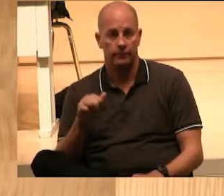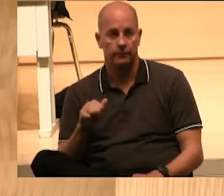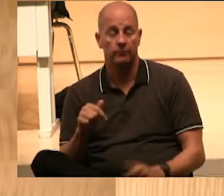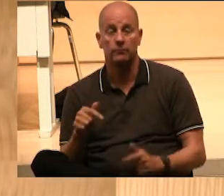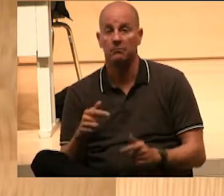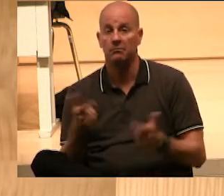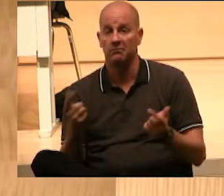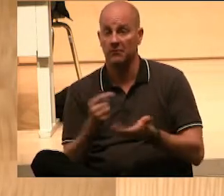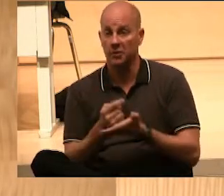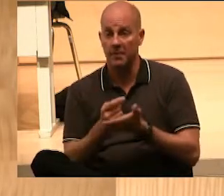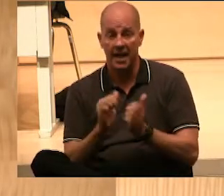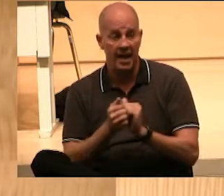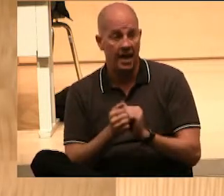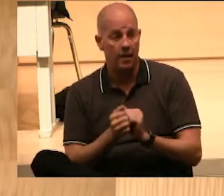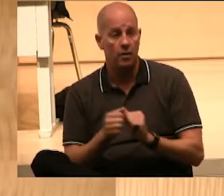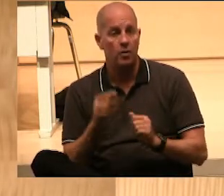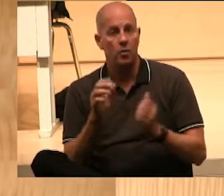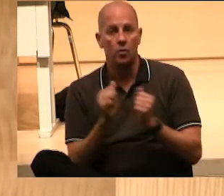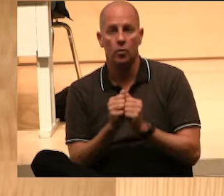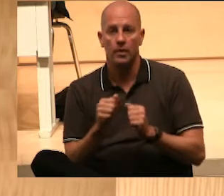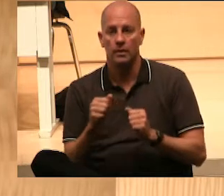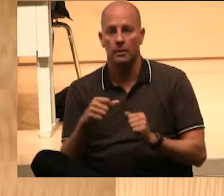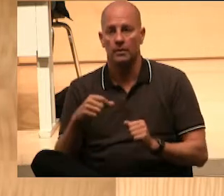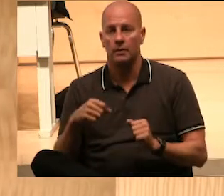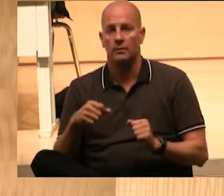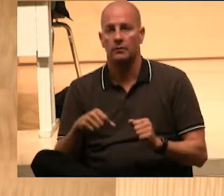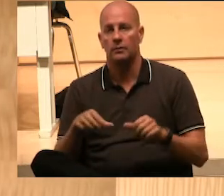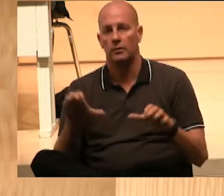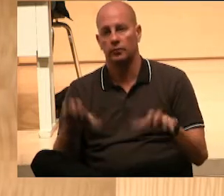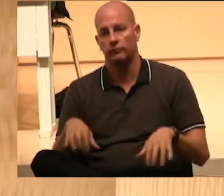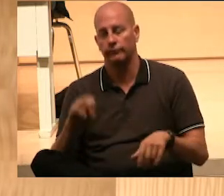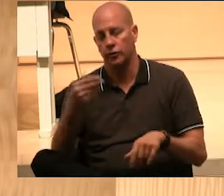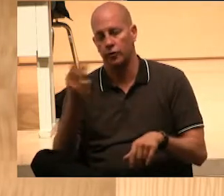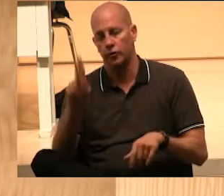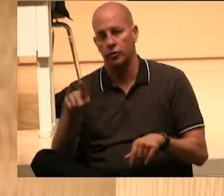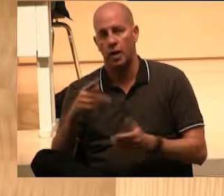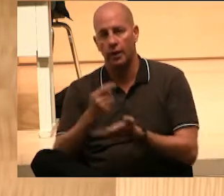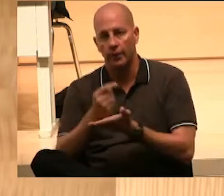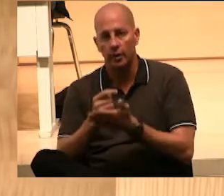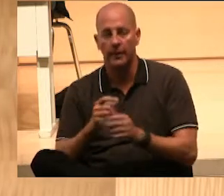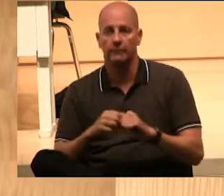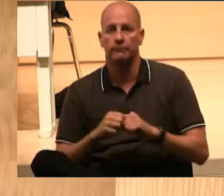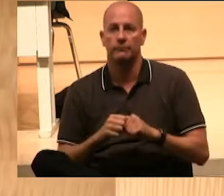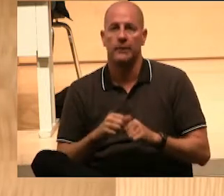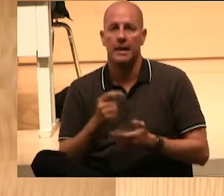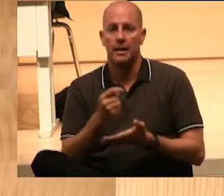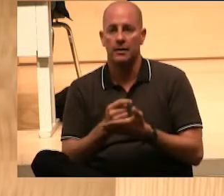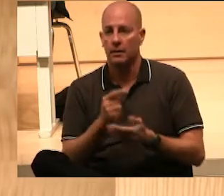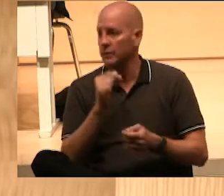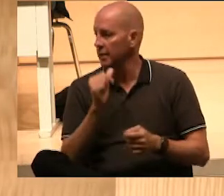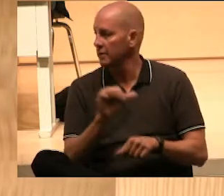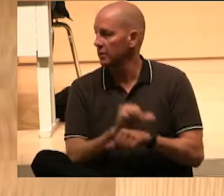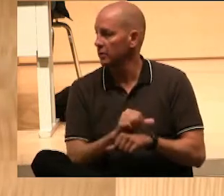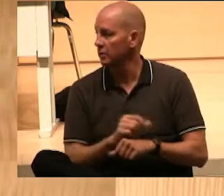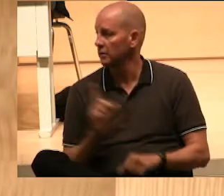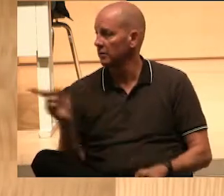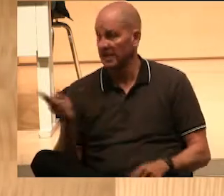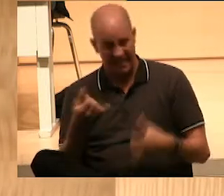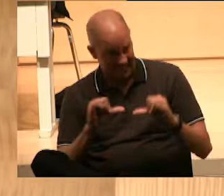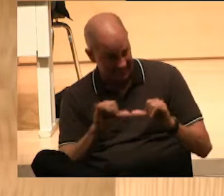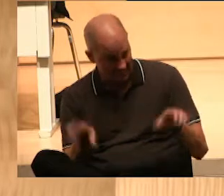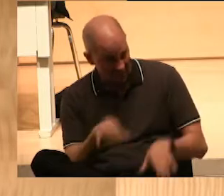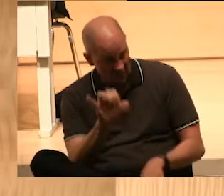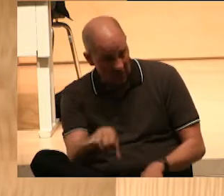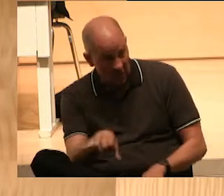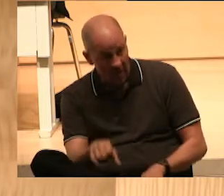medication or shock therapy, electroconvulsive therapy for really severe. Therapy does not really work for mania. Yeah,